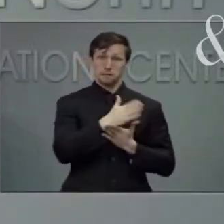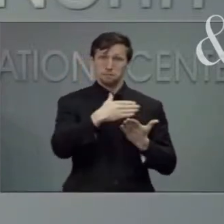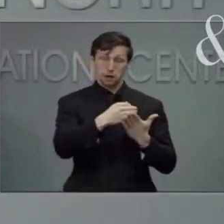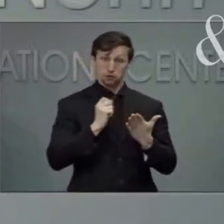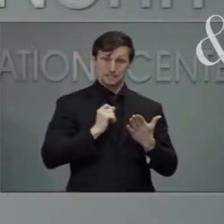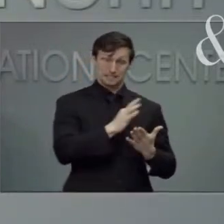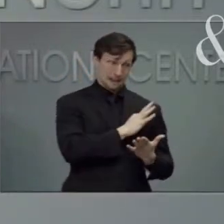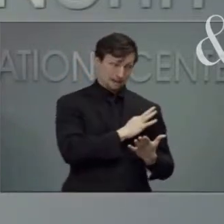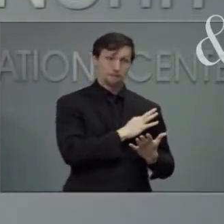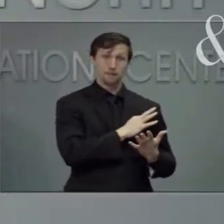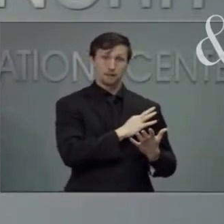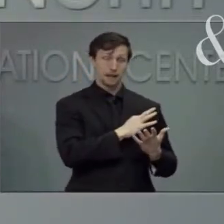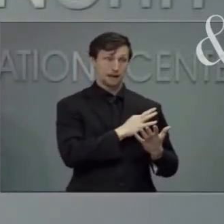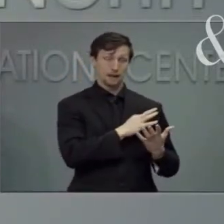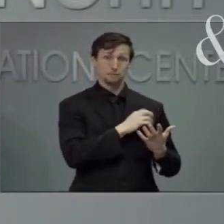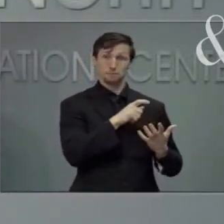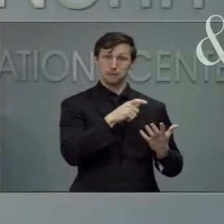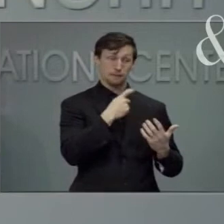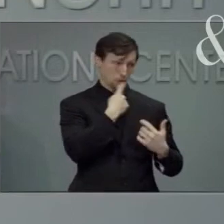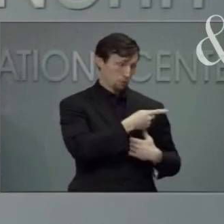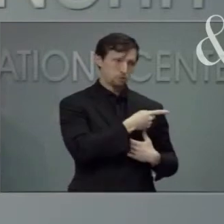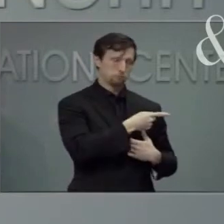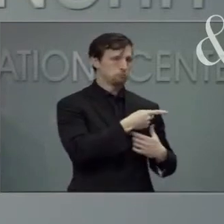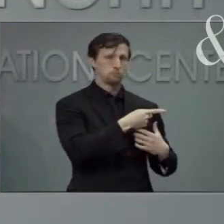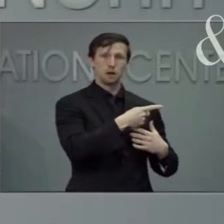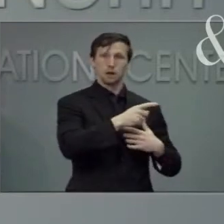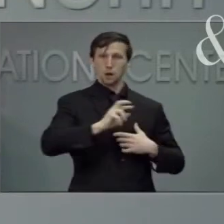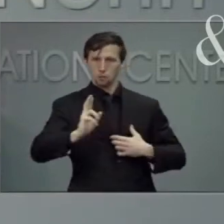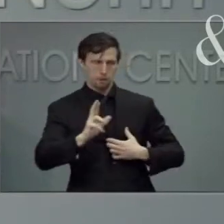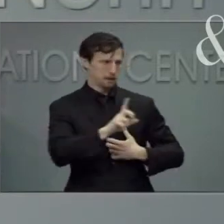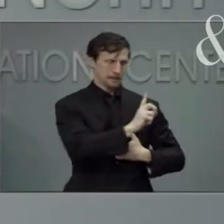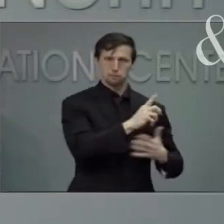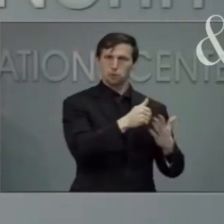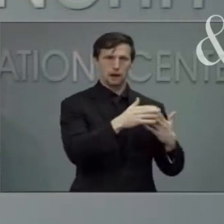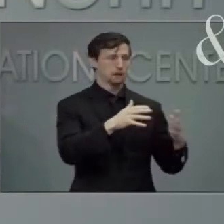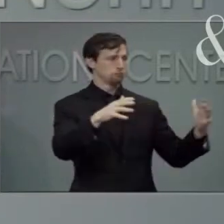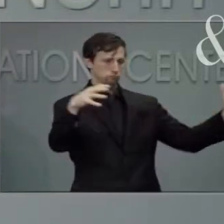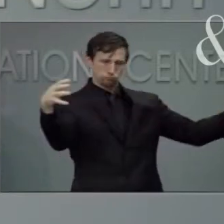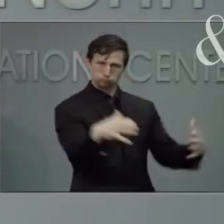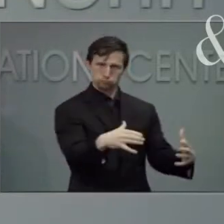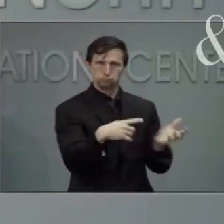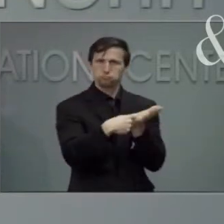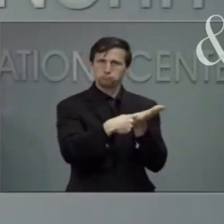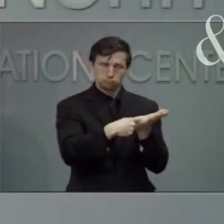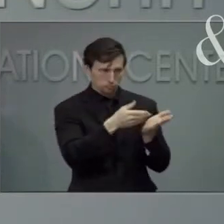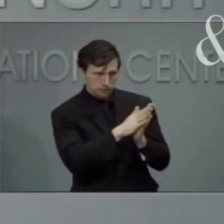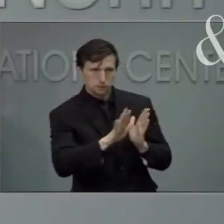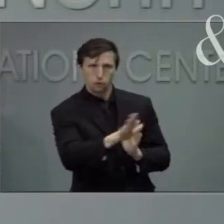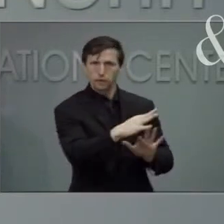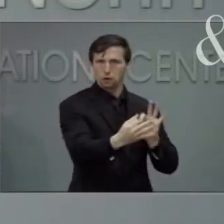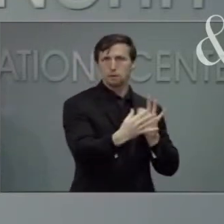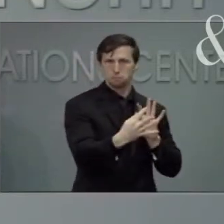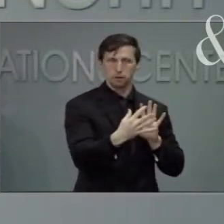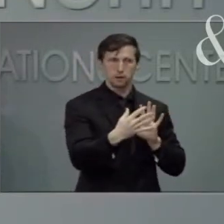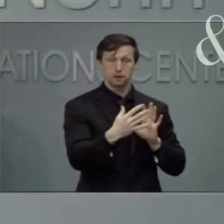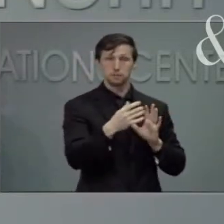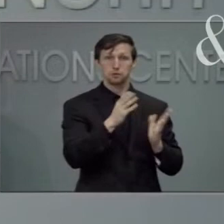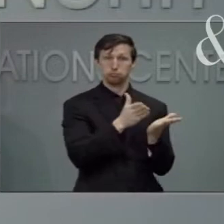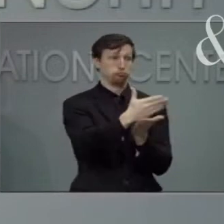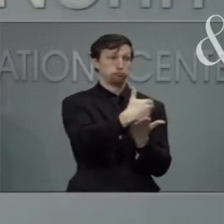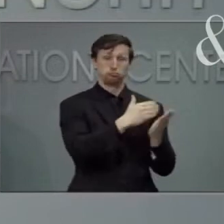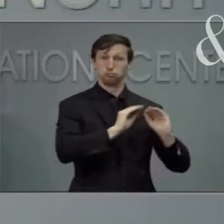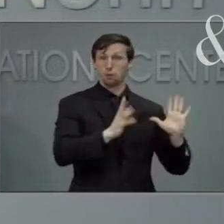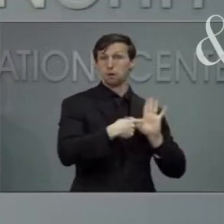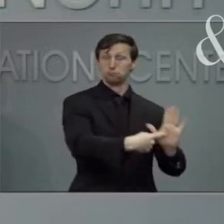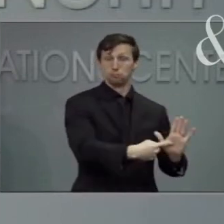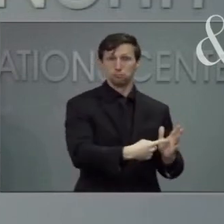let Republican and Democratic legislators know what we're doing and getting input from them. I see a lot